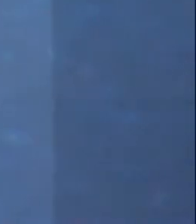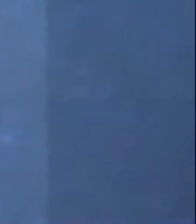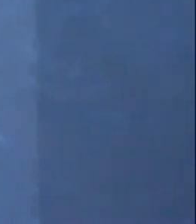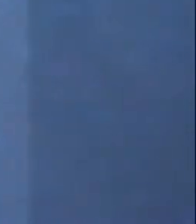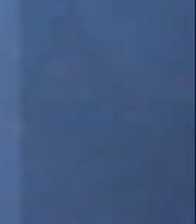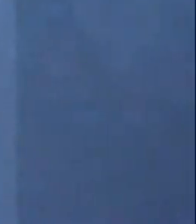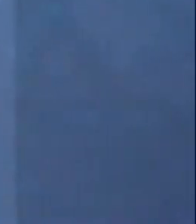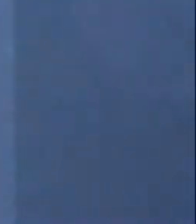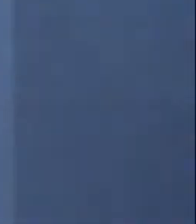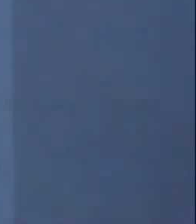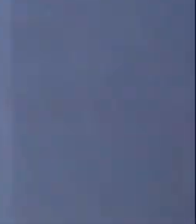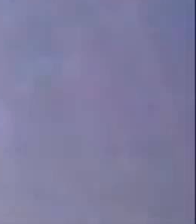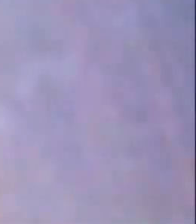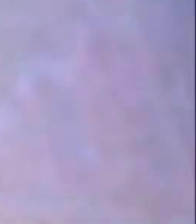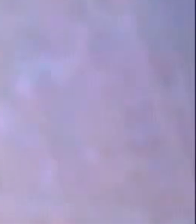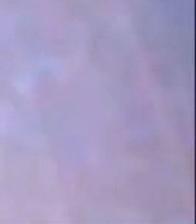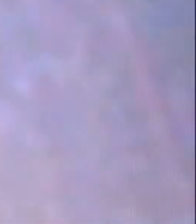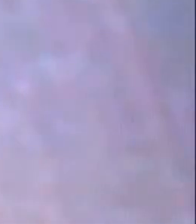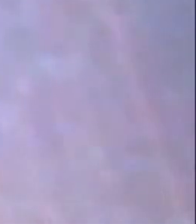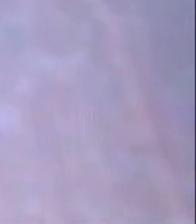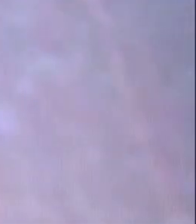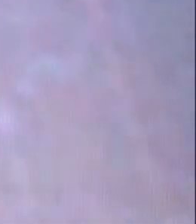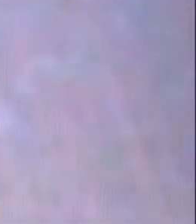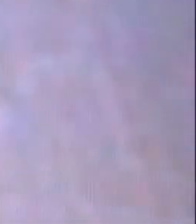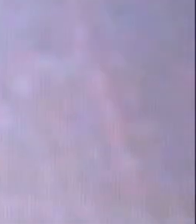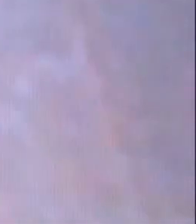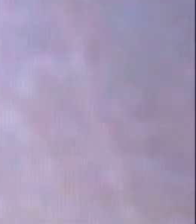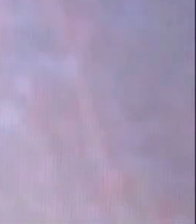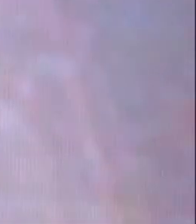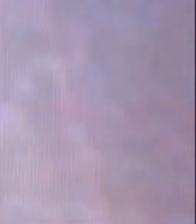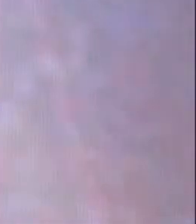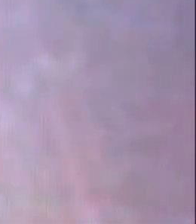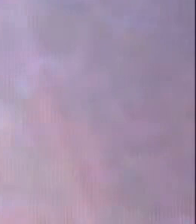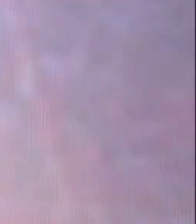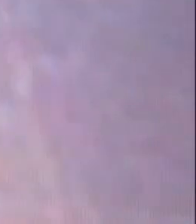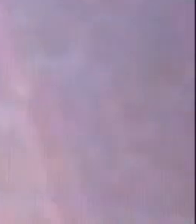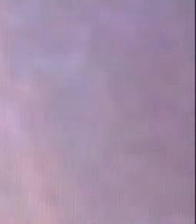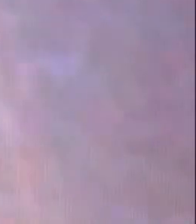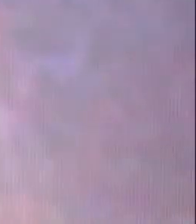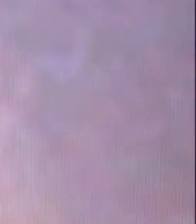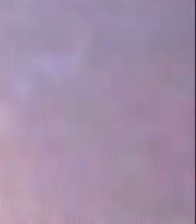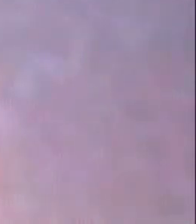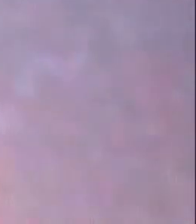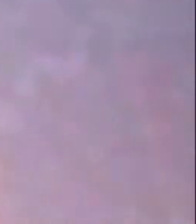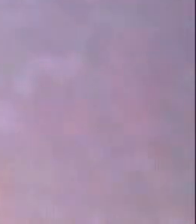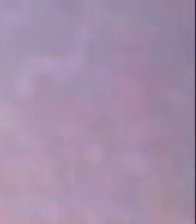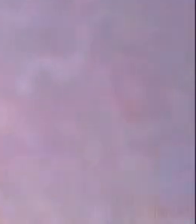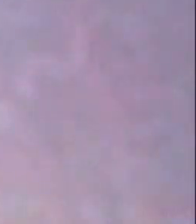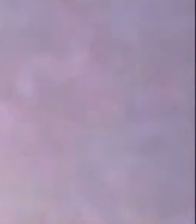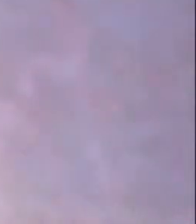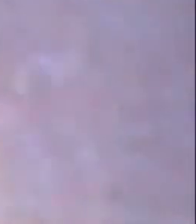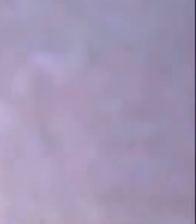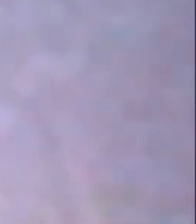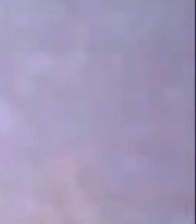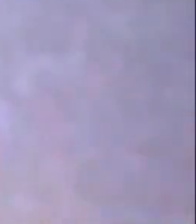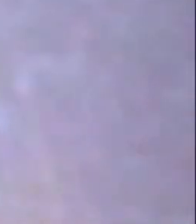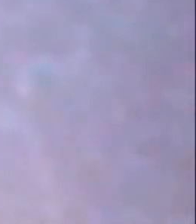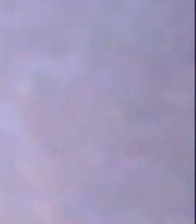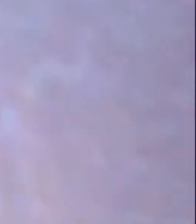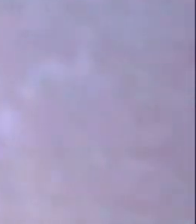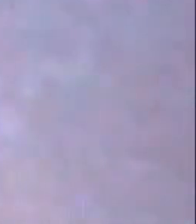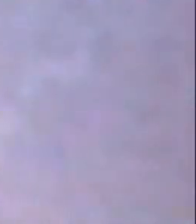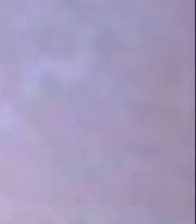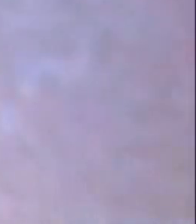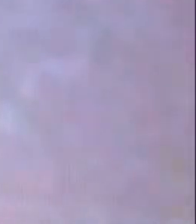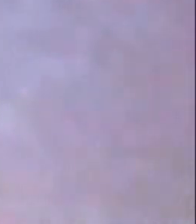now. Before oh, we honor your name.